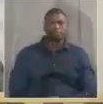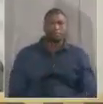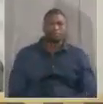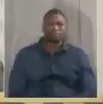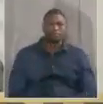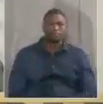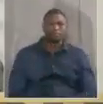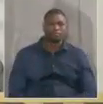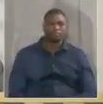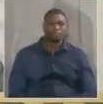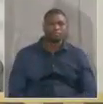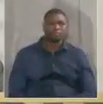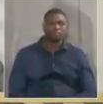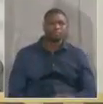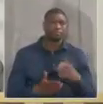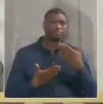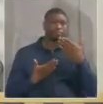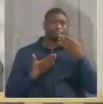Thank you,